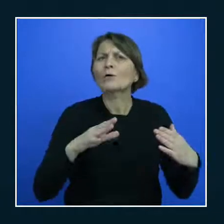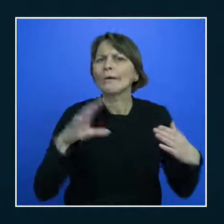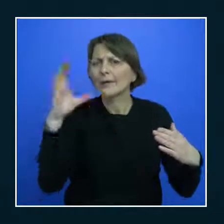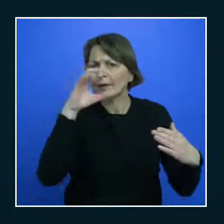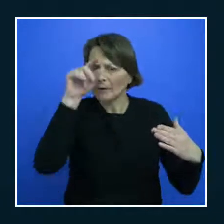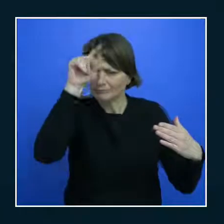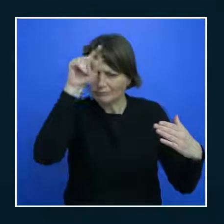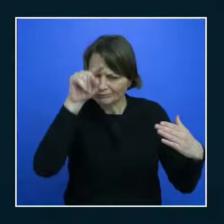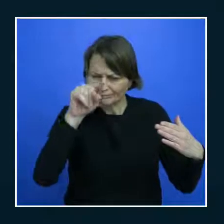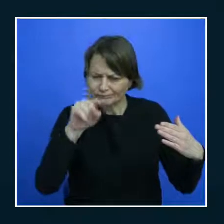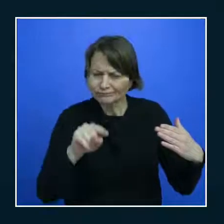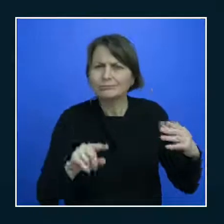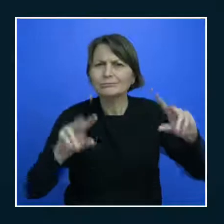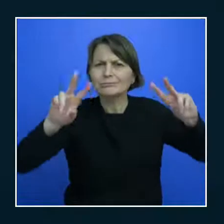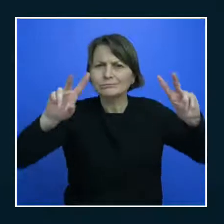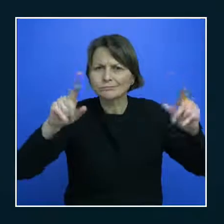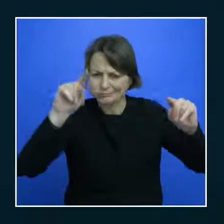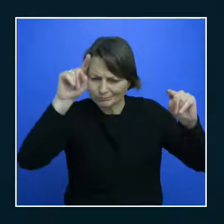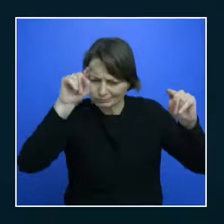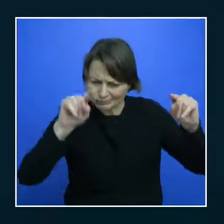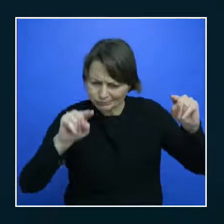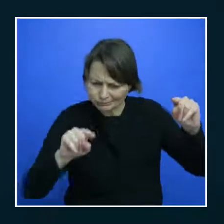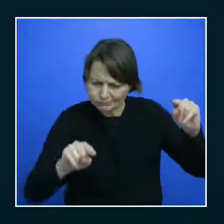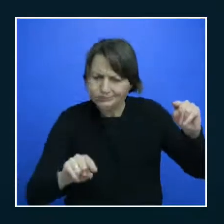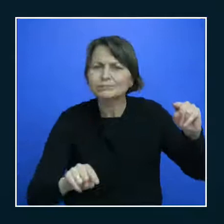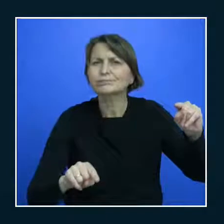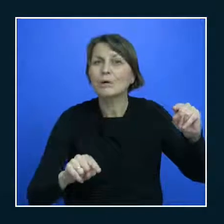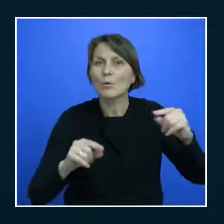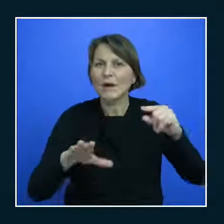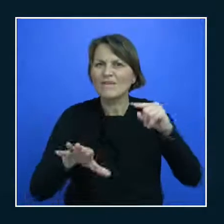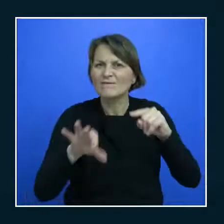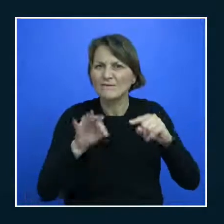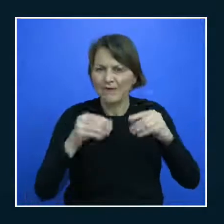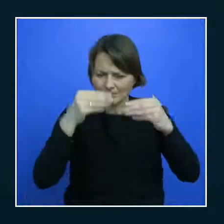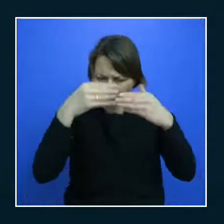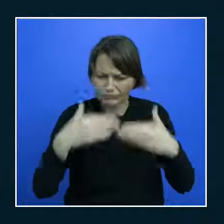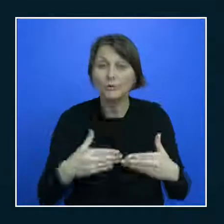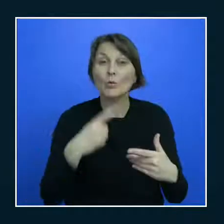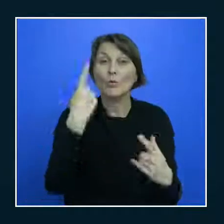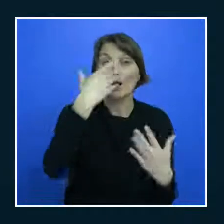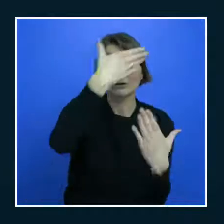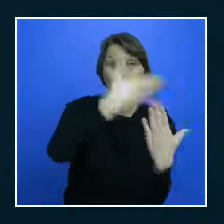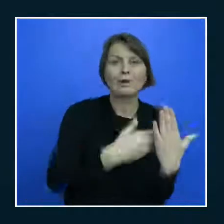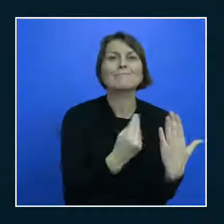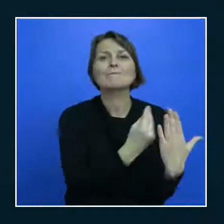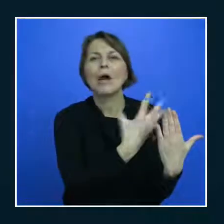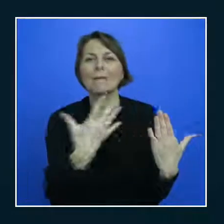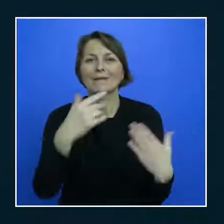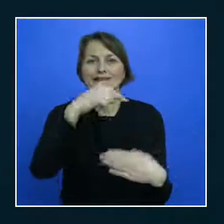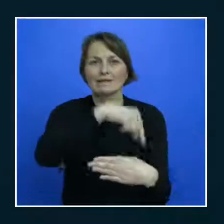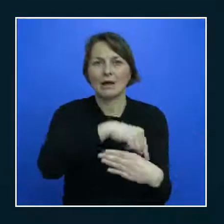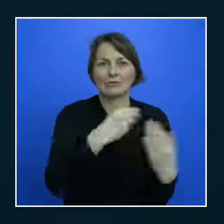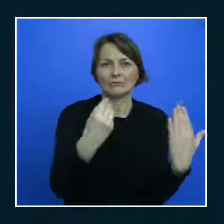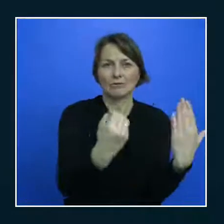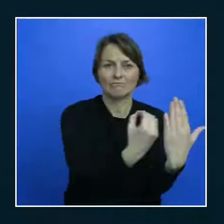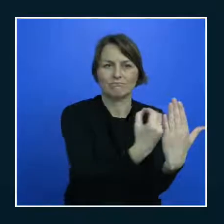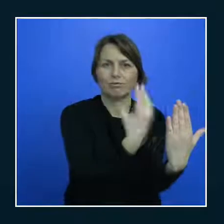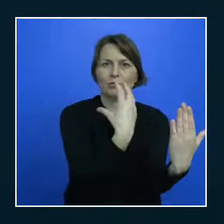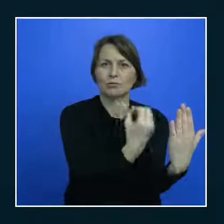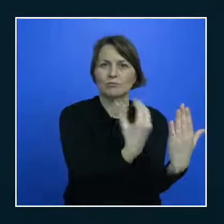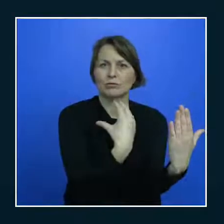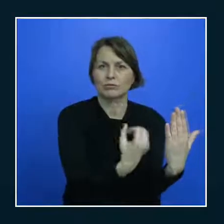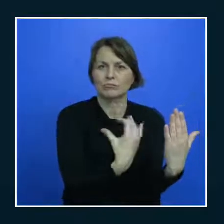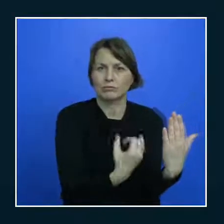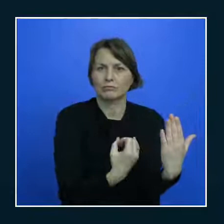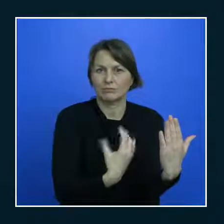hose, and it's going to rank them by how many times they appear in a document, right? That's the standard way of searching. It's just basically